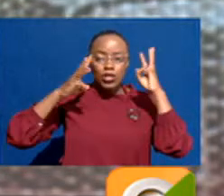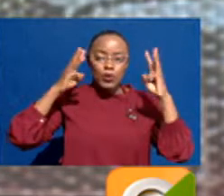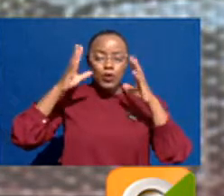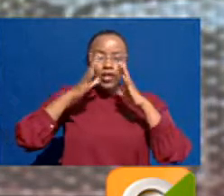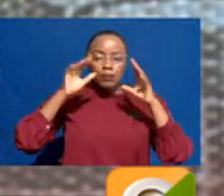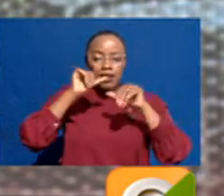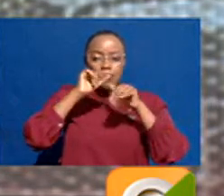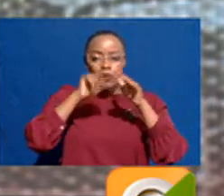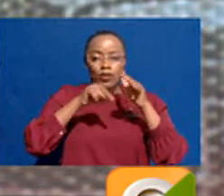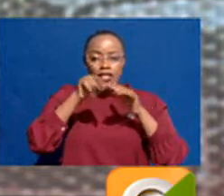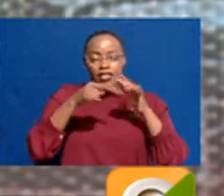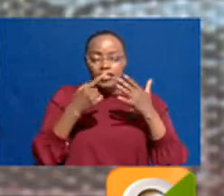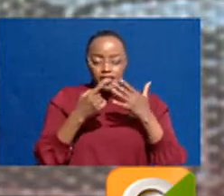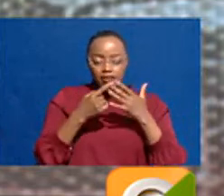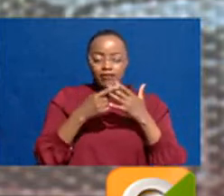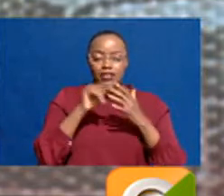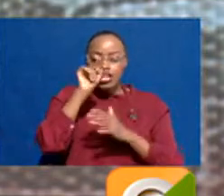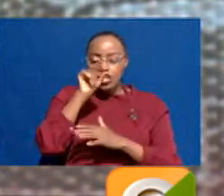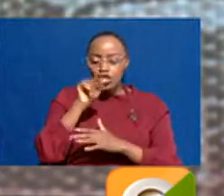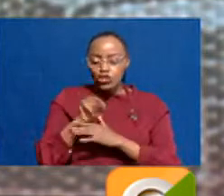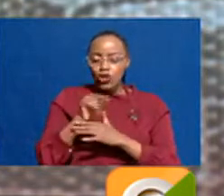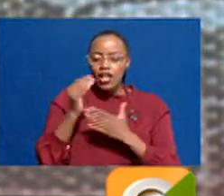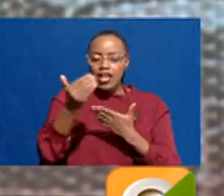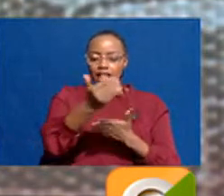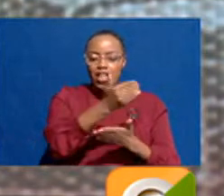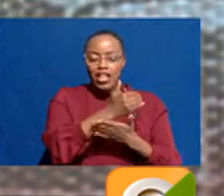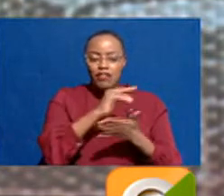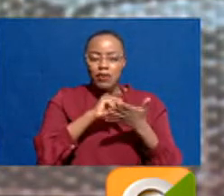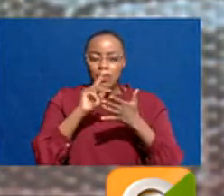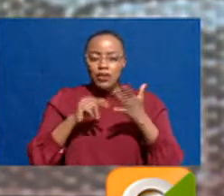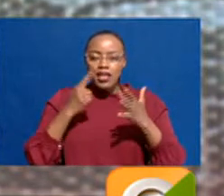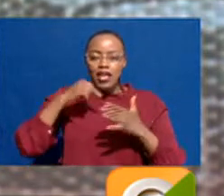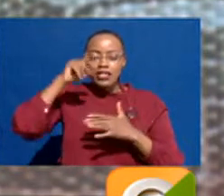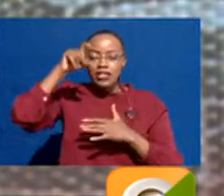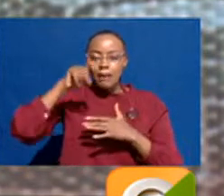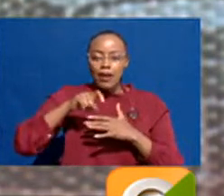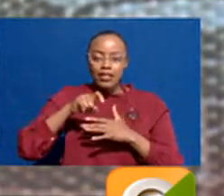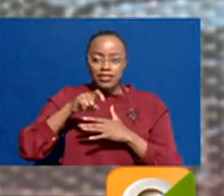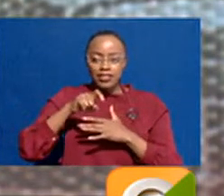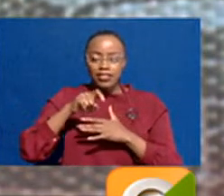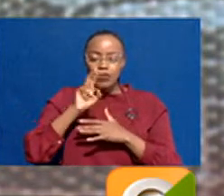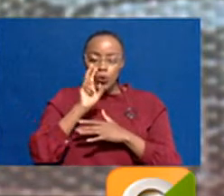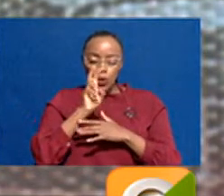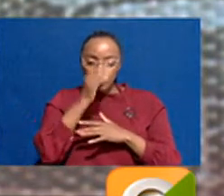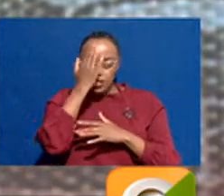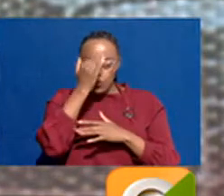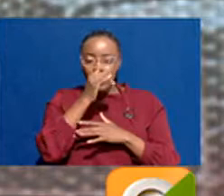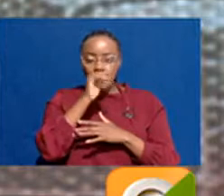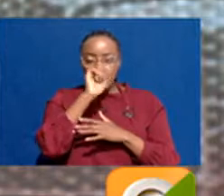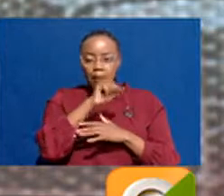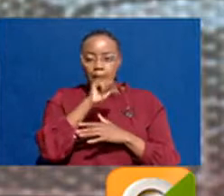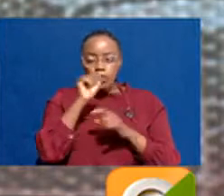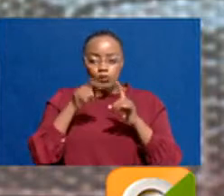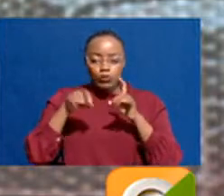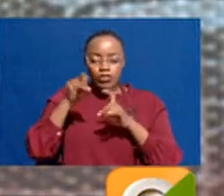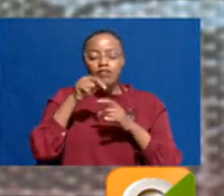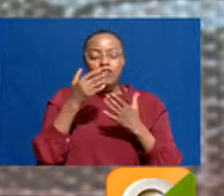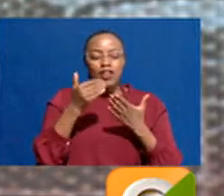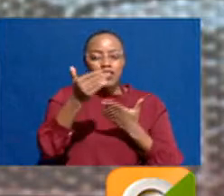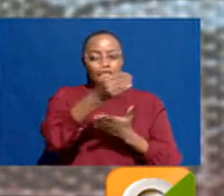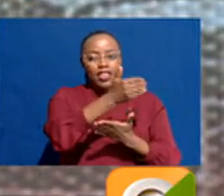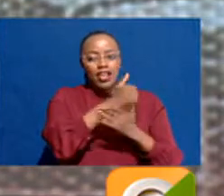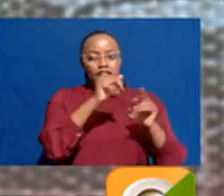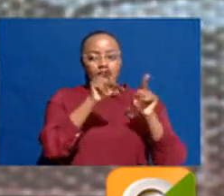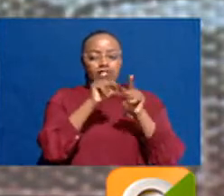is that ratio to revenue. Right. Which means that we therefore must watch so that we are able to increase revenue as